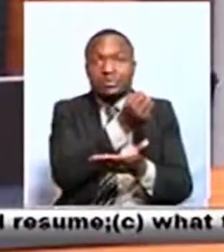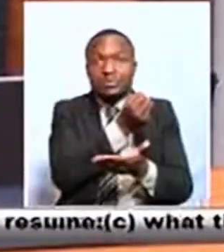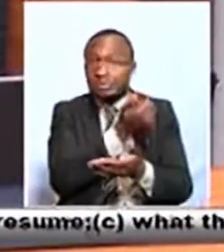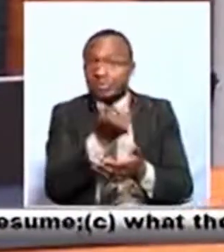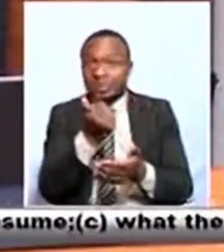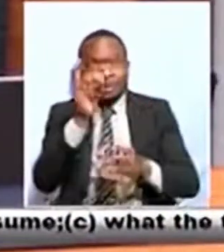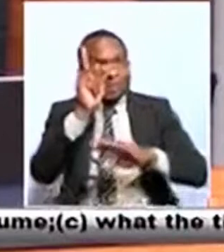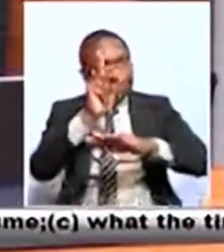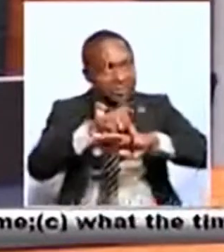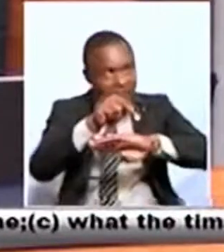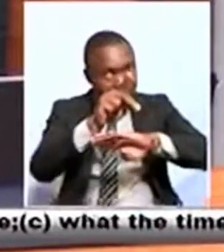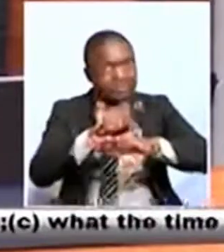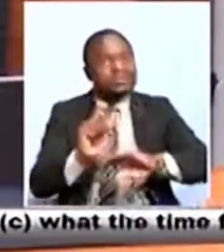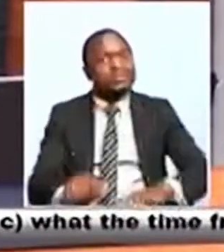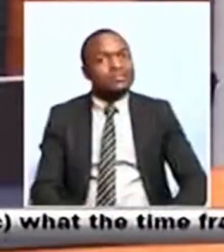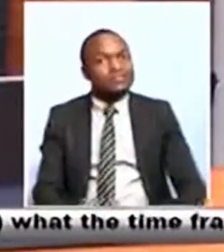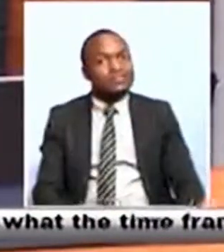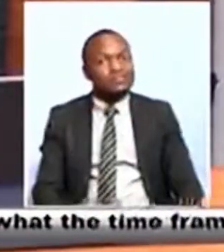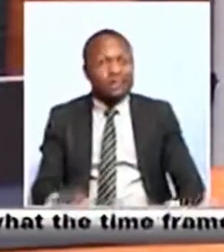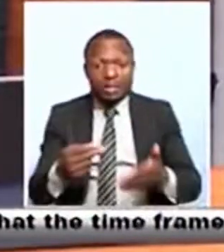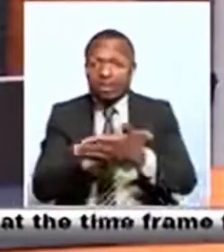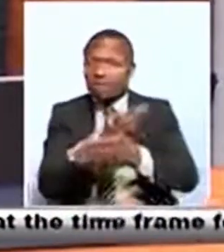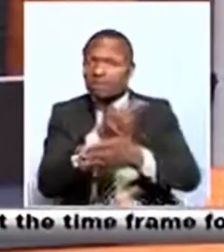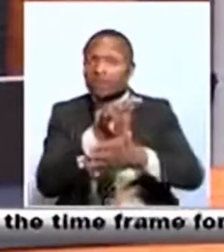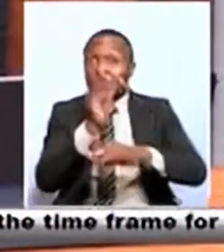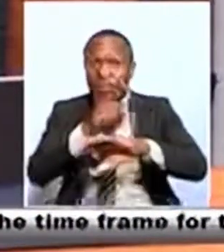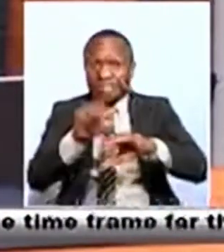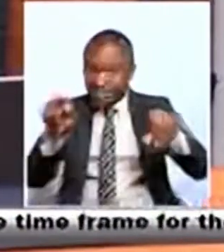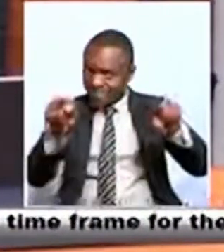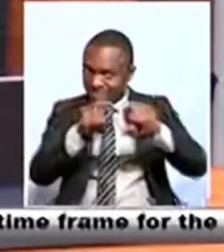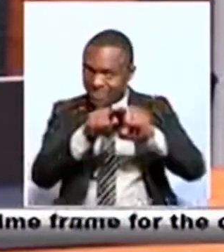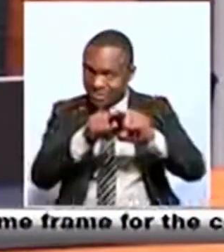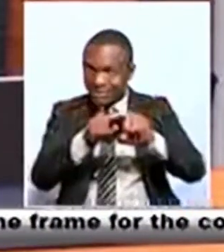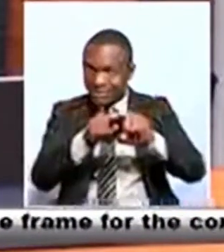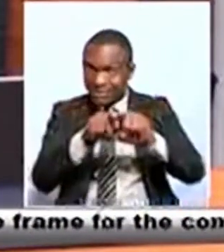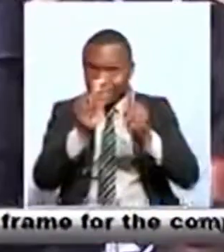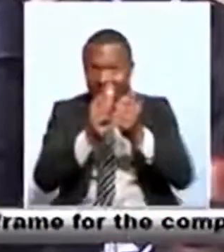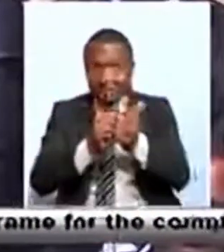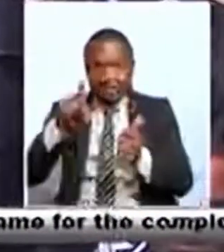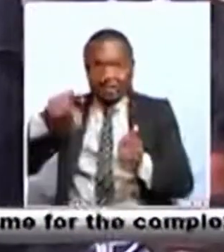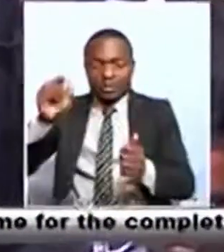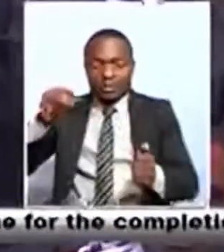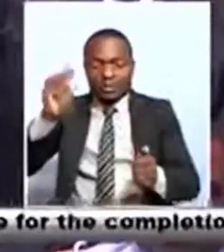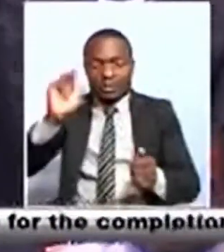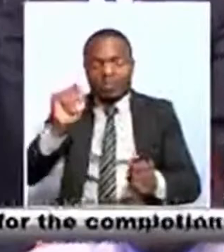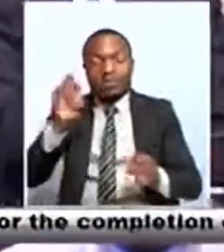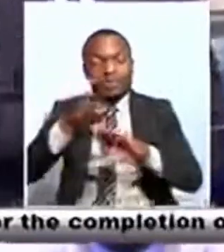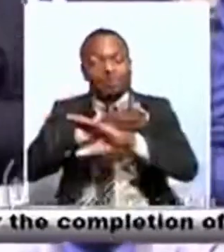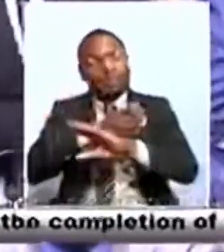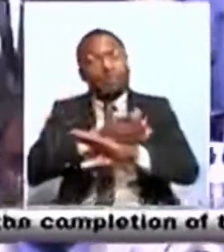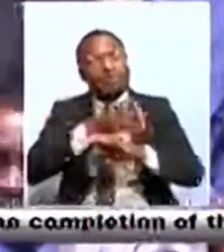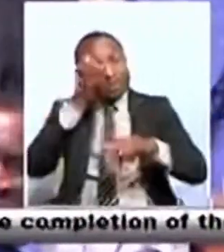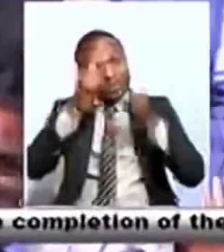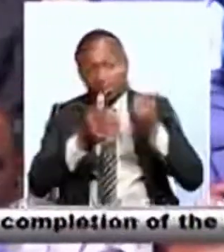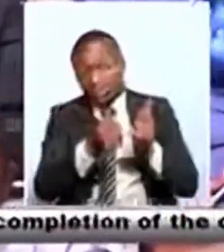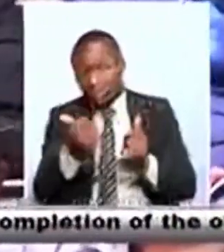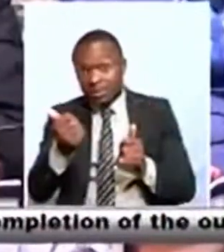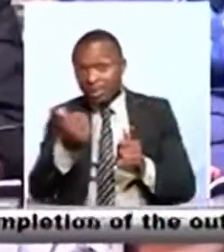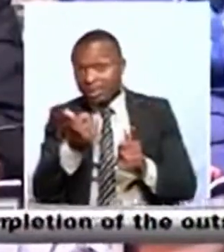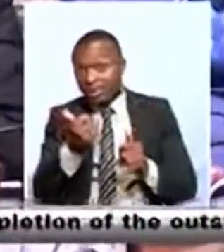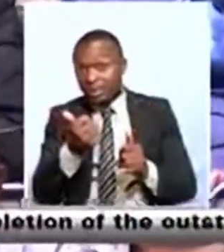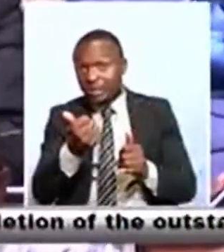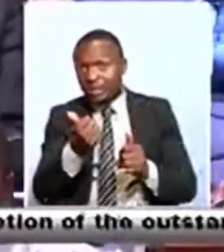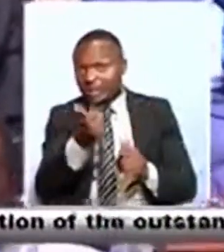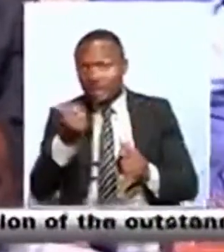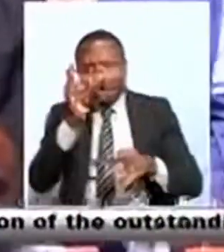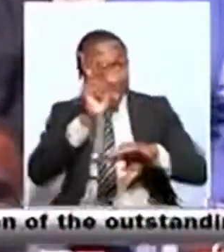projects, new project similar in nature to that of Pemba before you complete theirs and other dotted